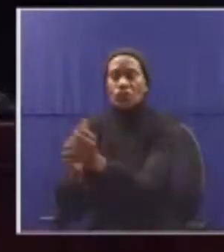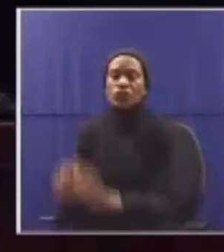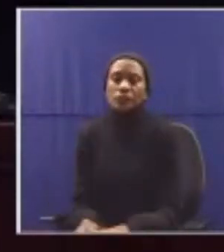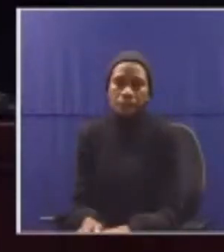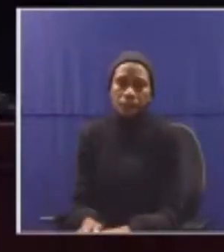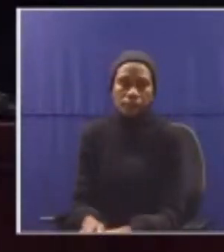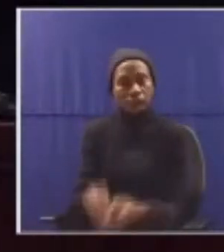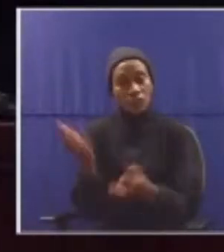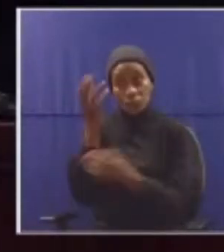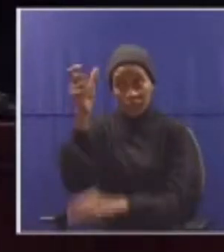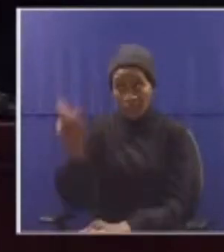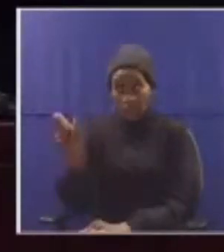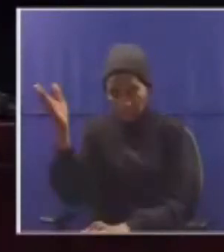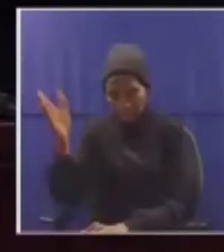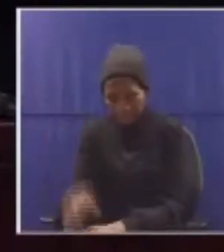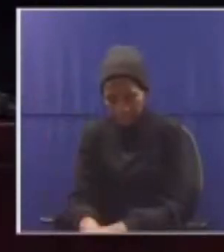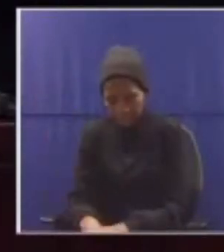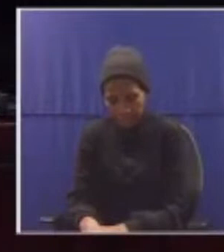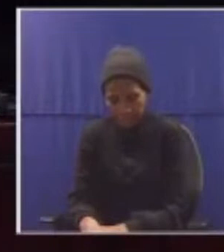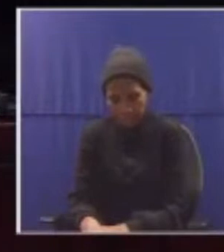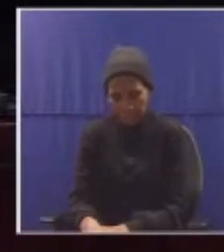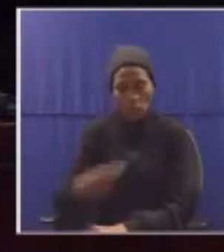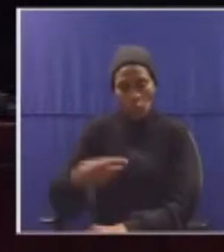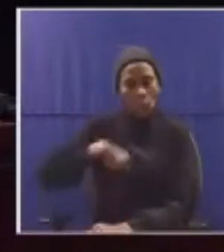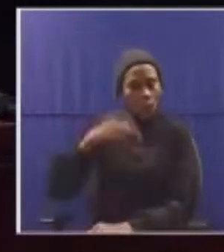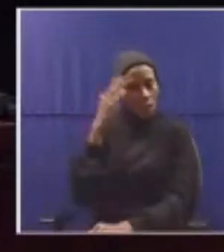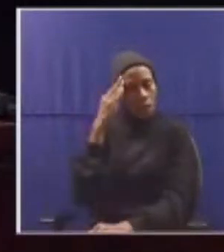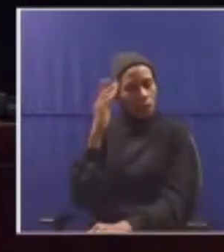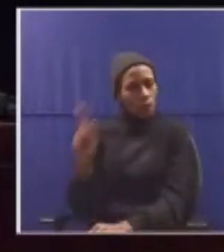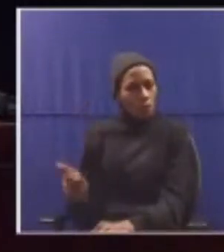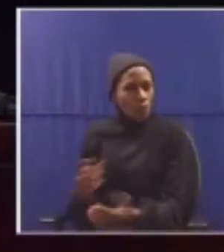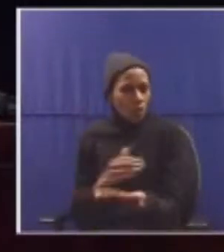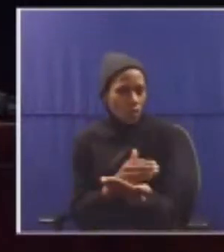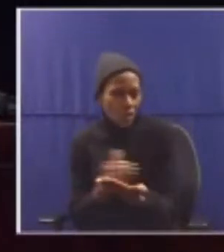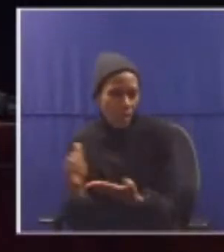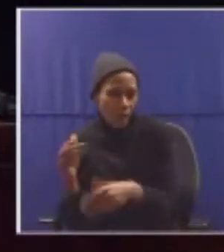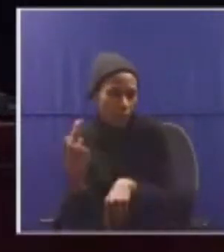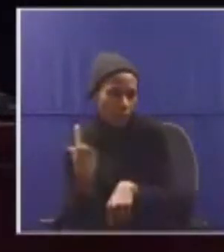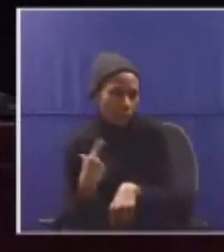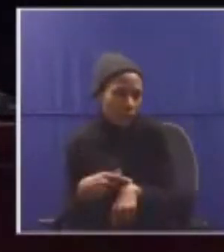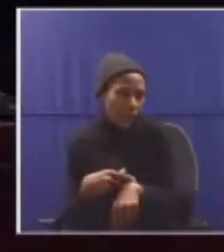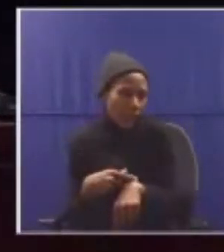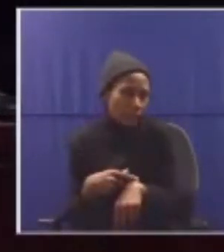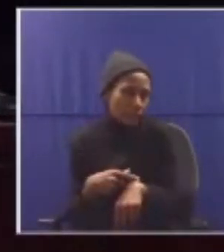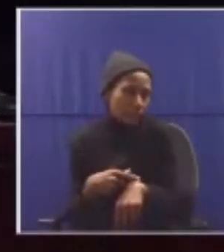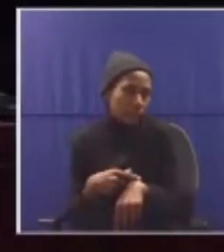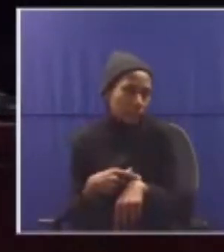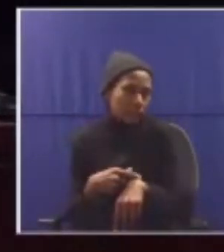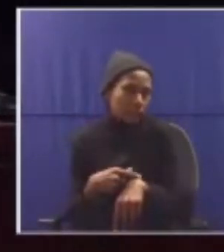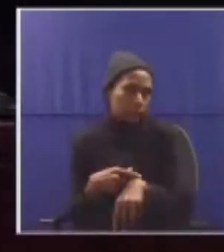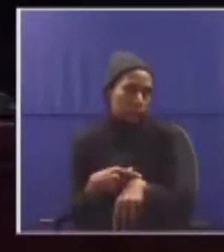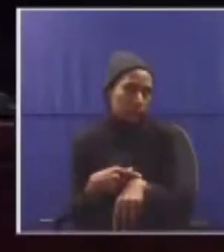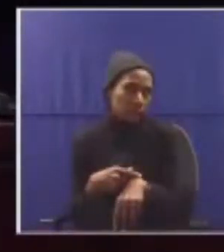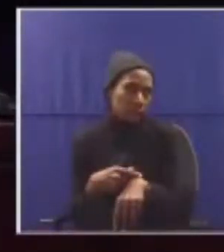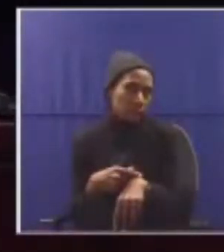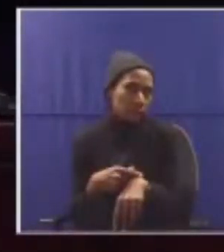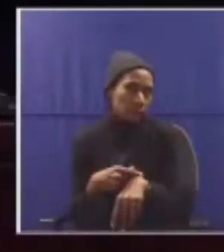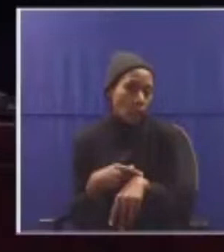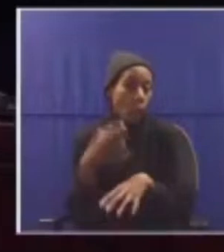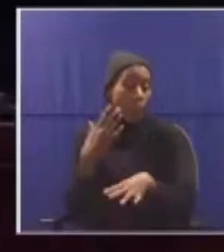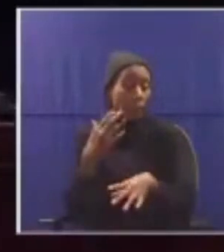Honorable Speaker, we are aware that in certain instances, succession